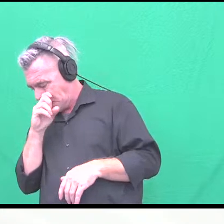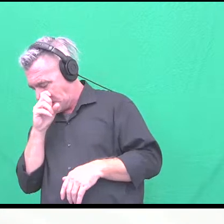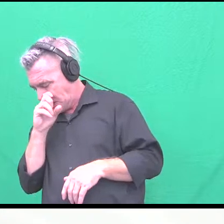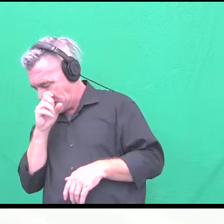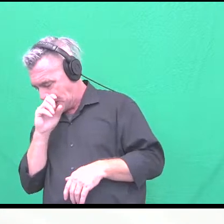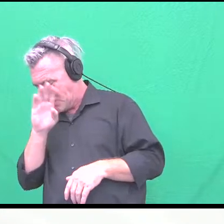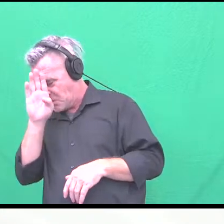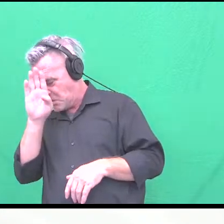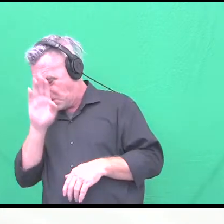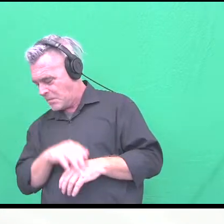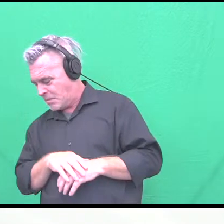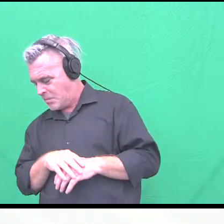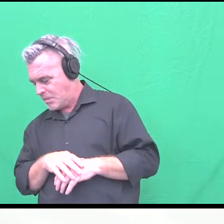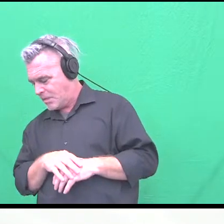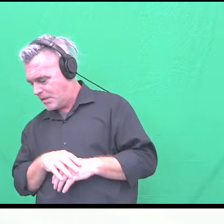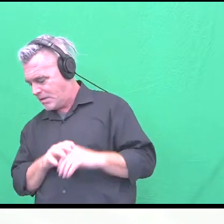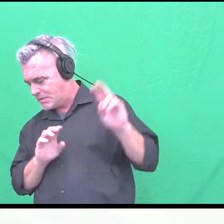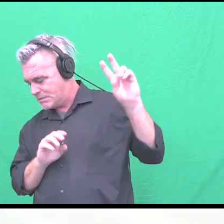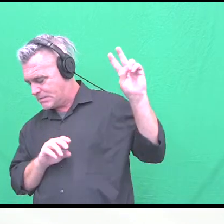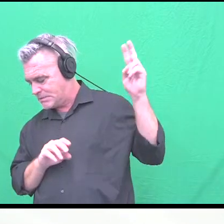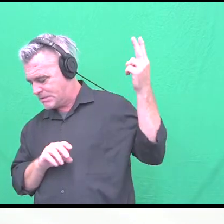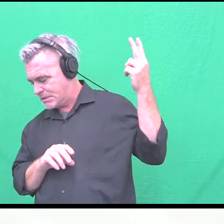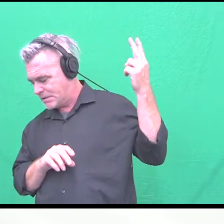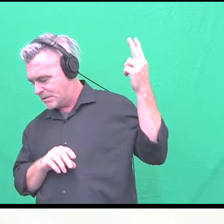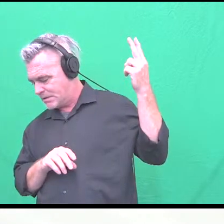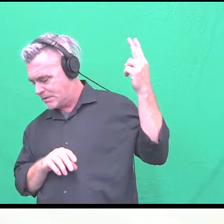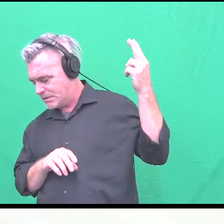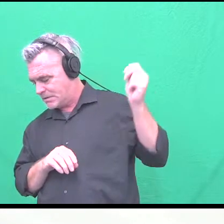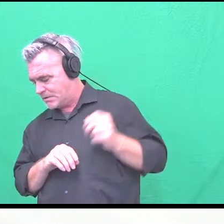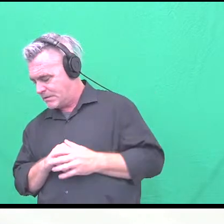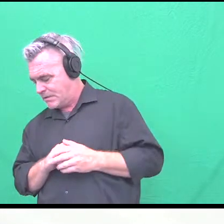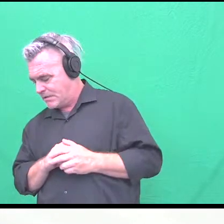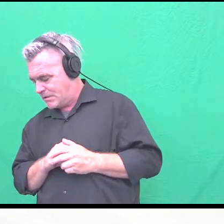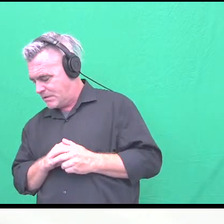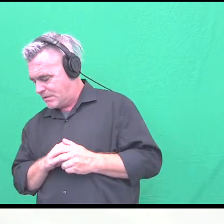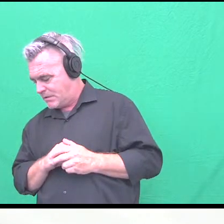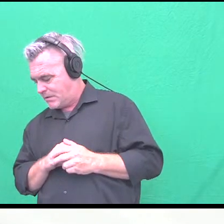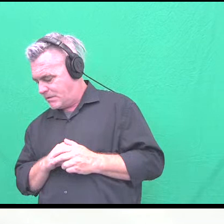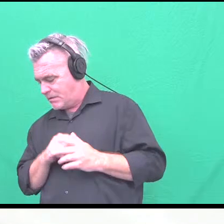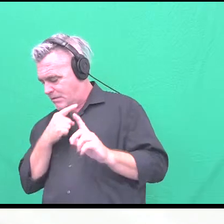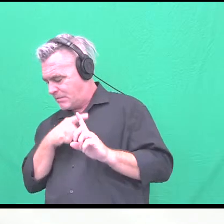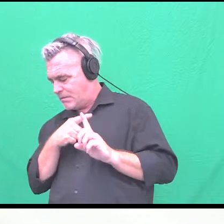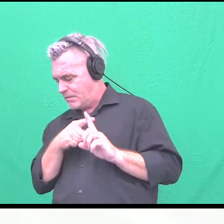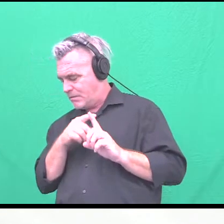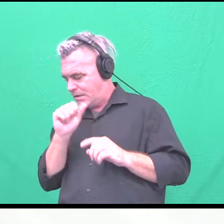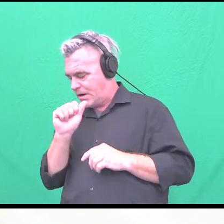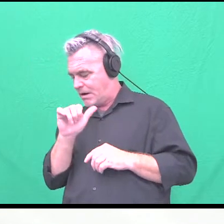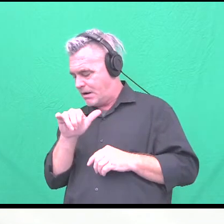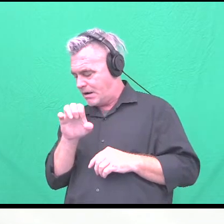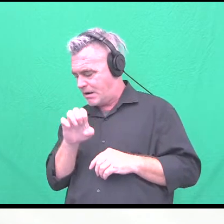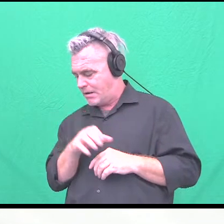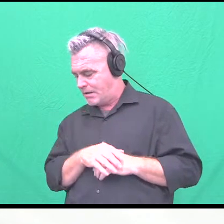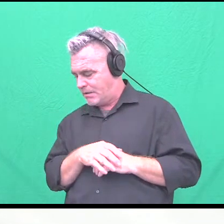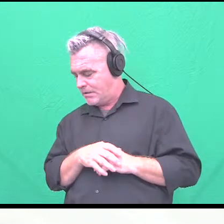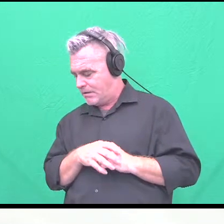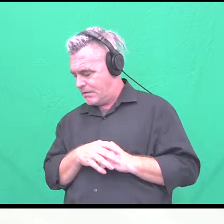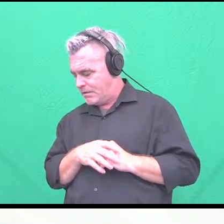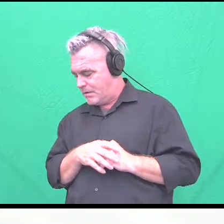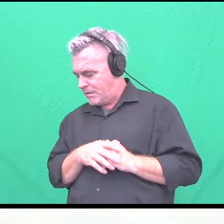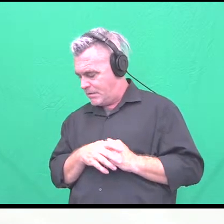for approval? Thank you. A second? Second. Thank you. And all those in favor? Aye. Thank